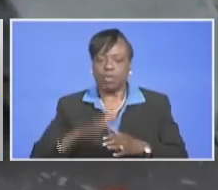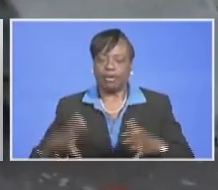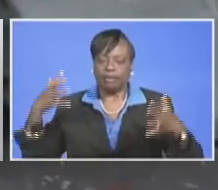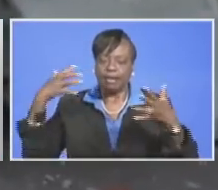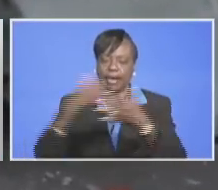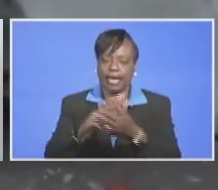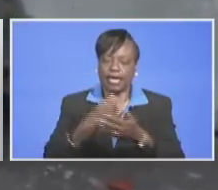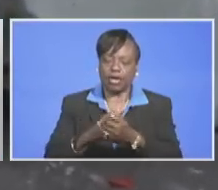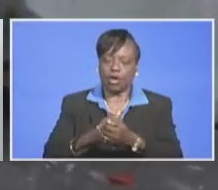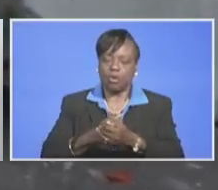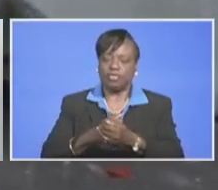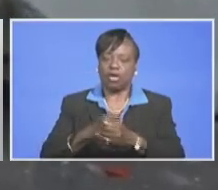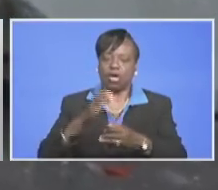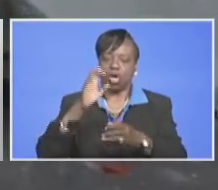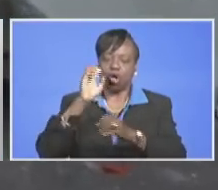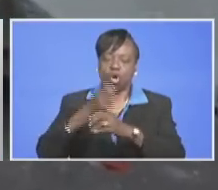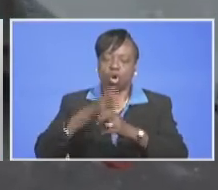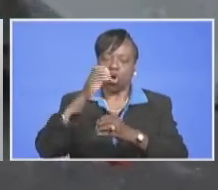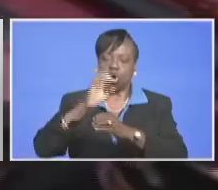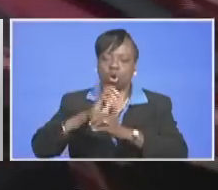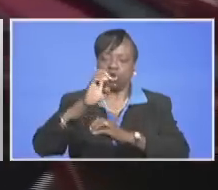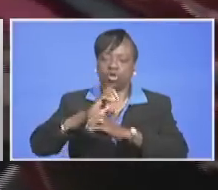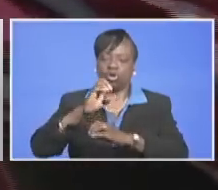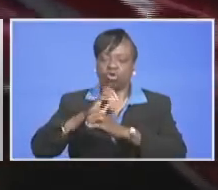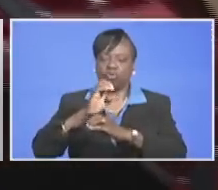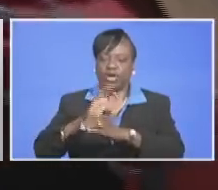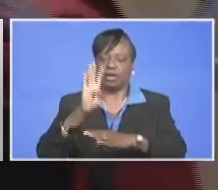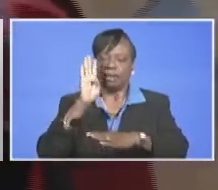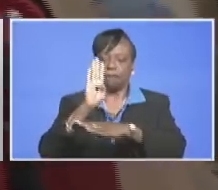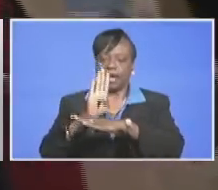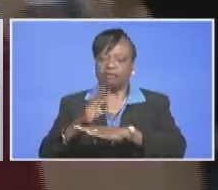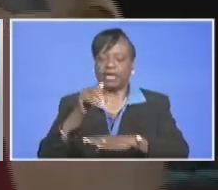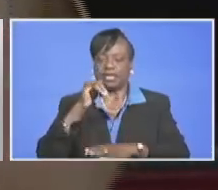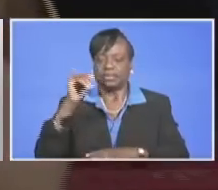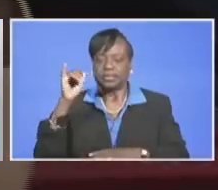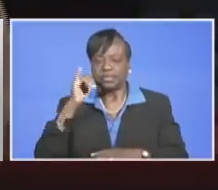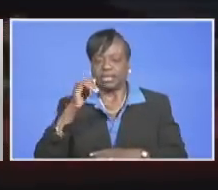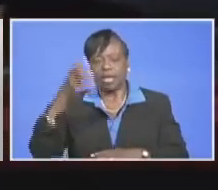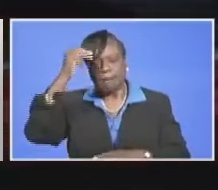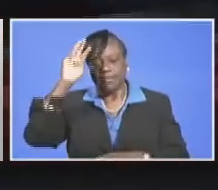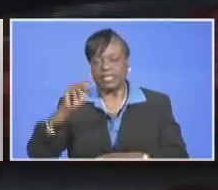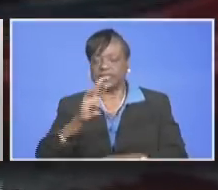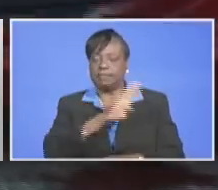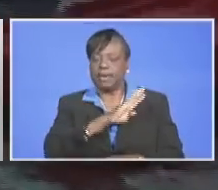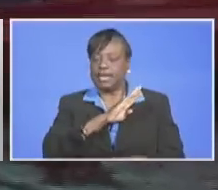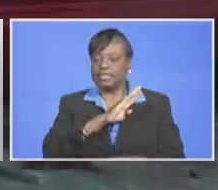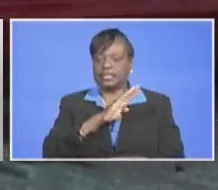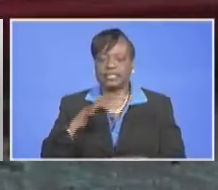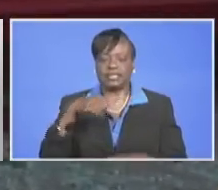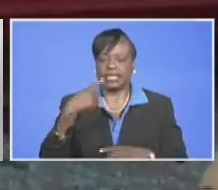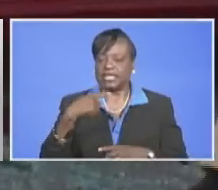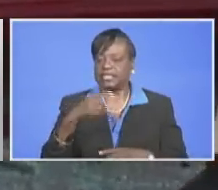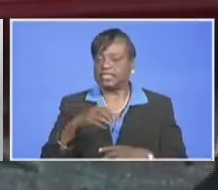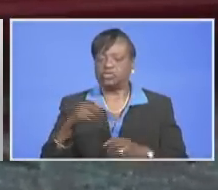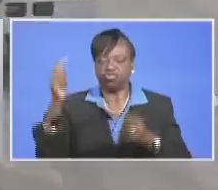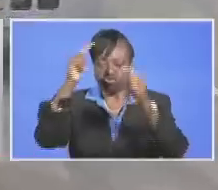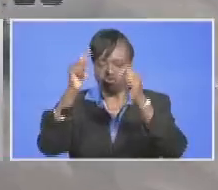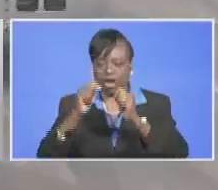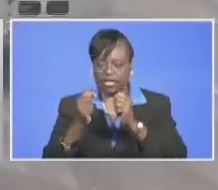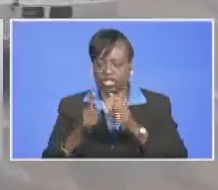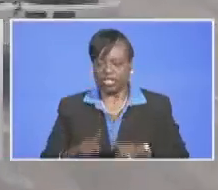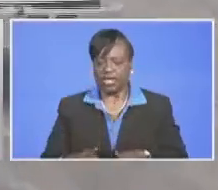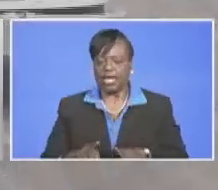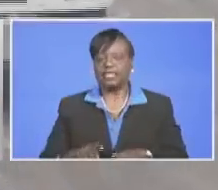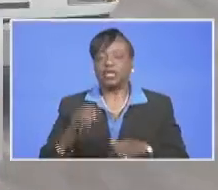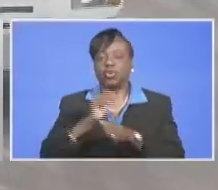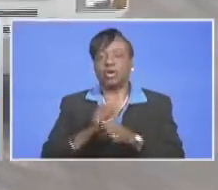road, preventing the flow of traffic onto Gladstone Road yesterday. Minister Bannister described Thursday morning's accident as a tragedy and said